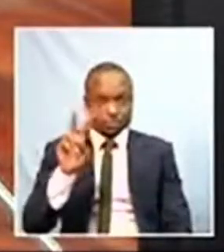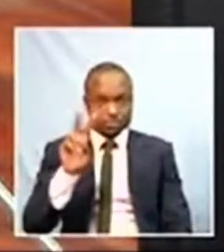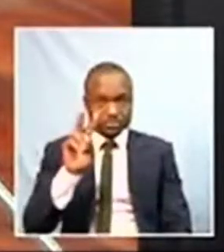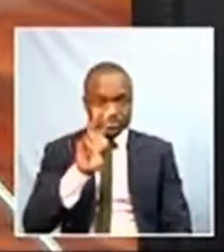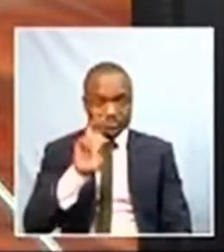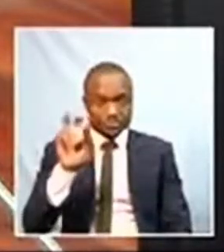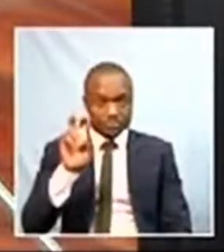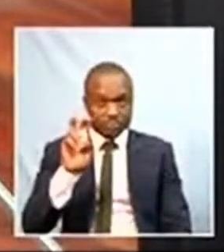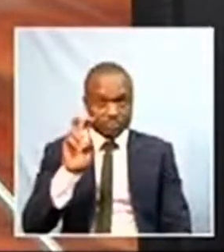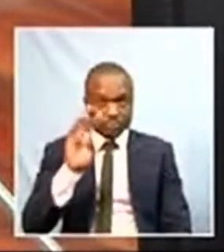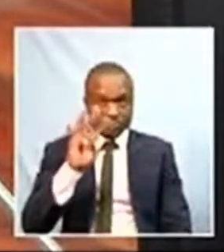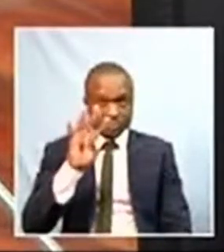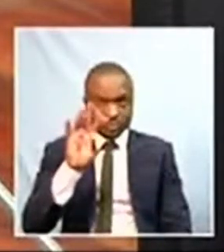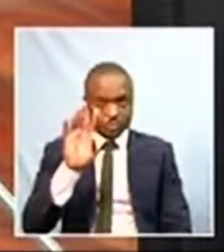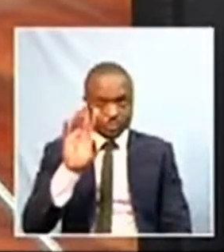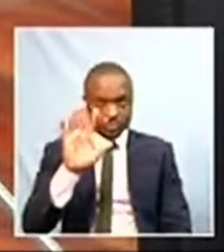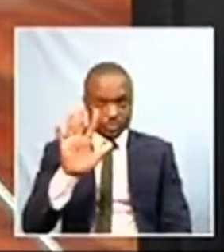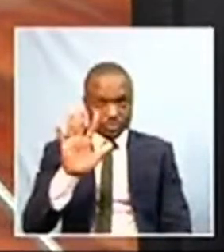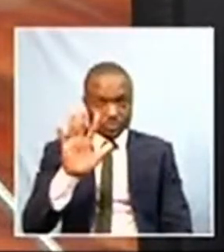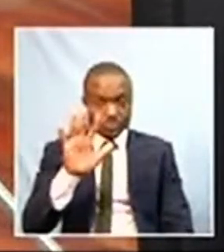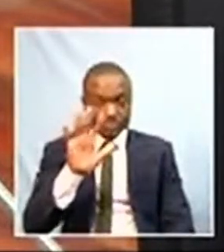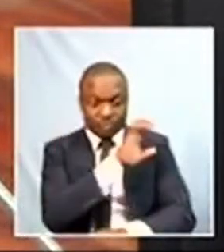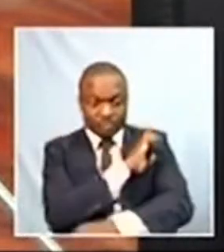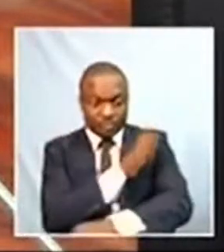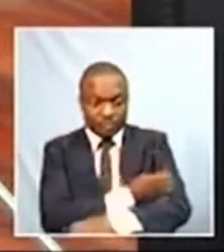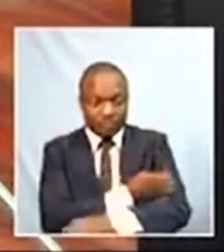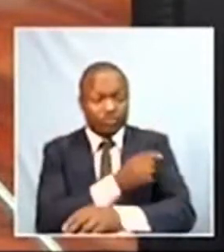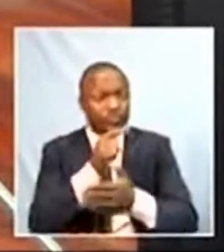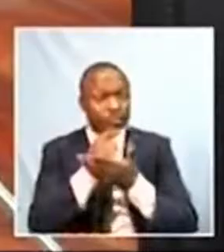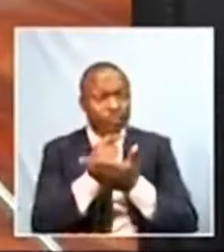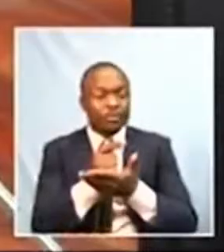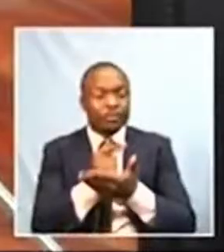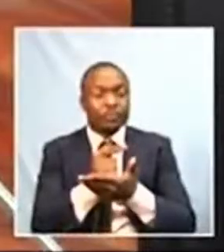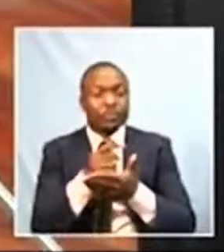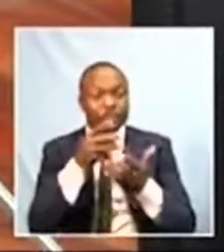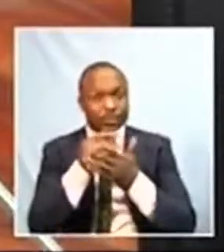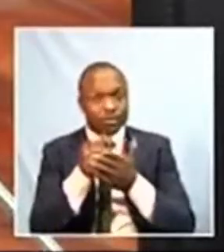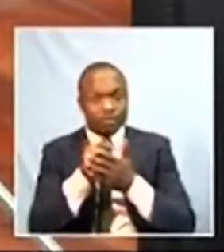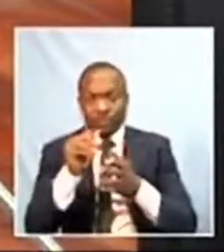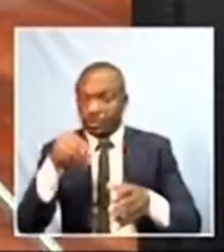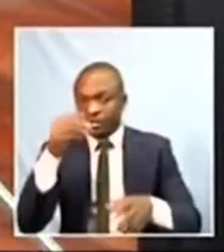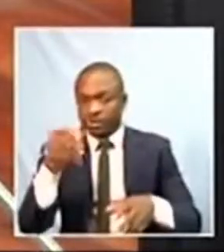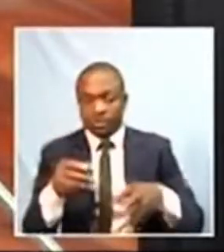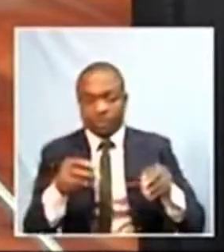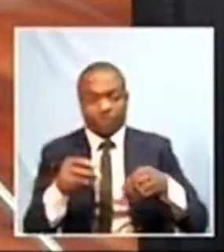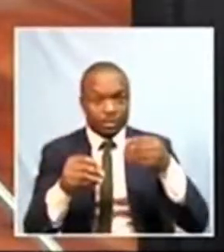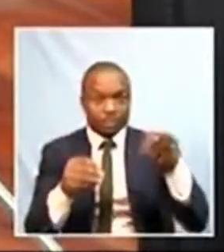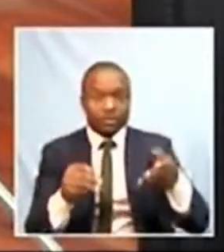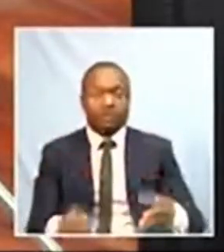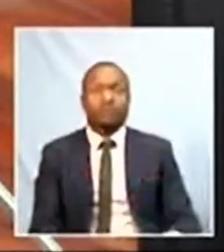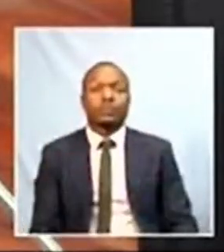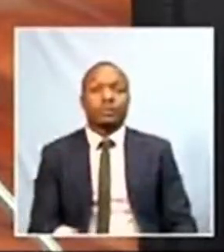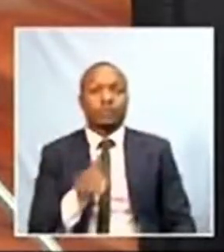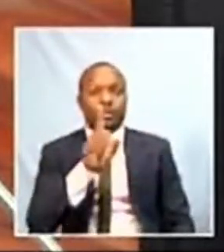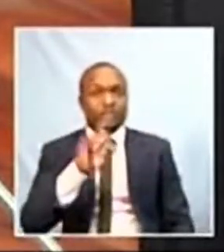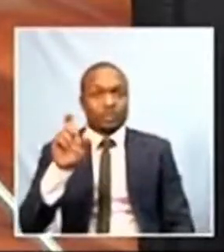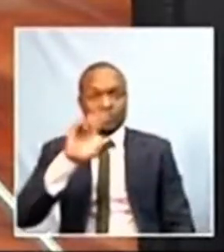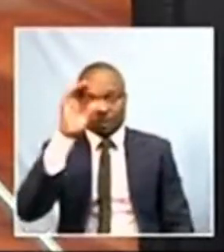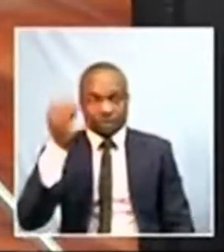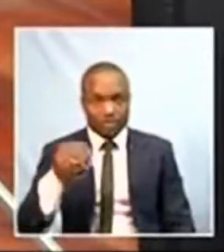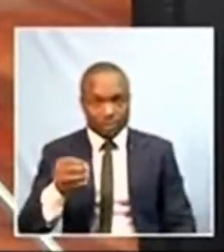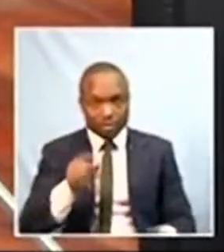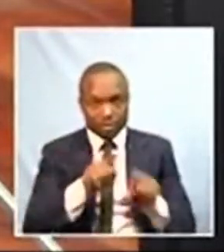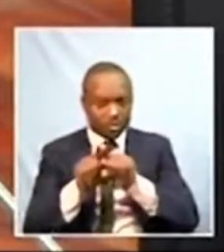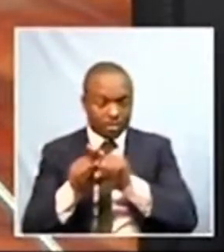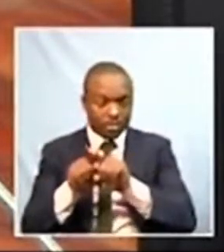12,832,245, and empowerment grants, Chair, the funds were spent at 100%, as well